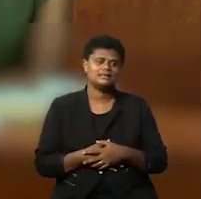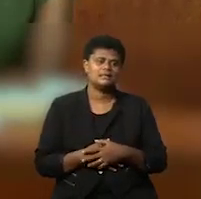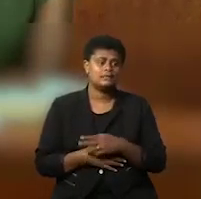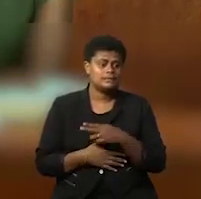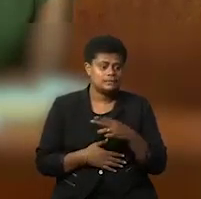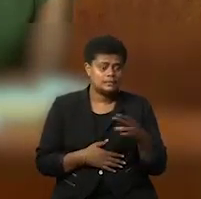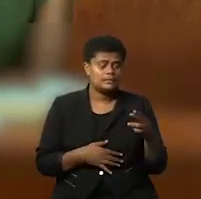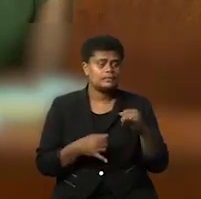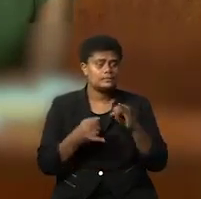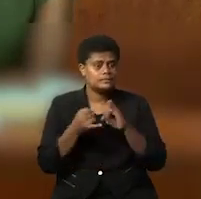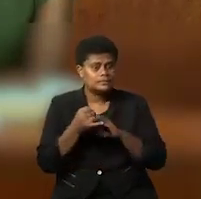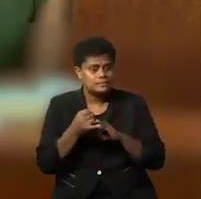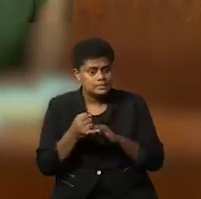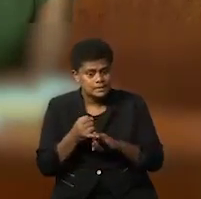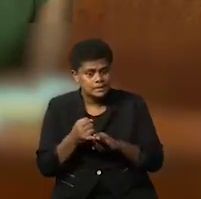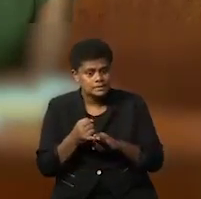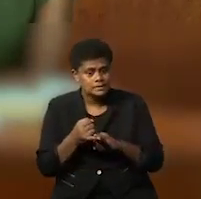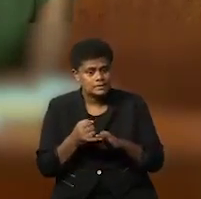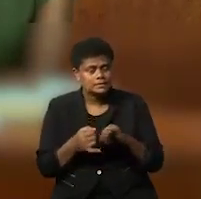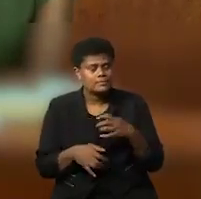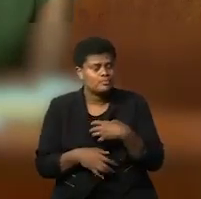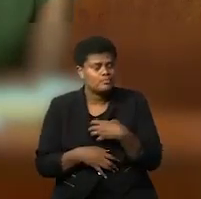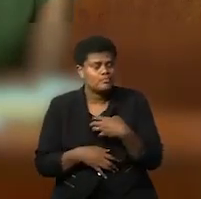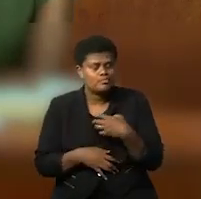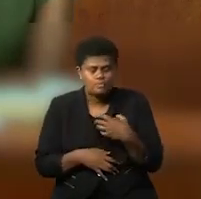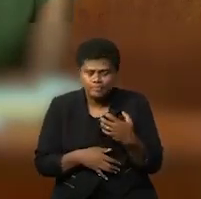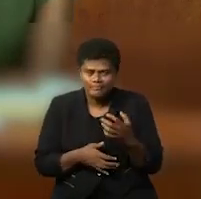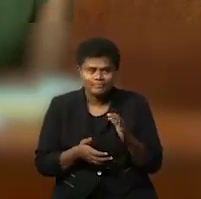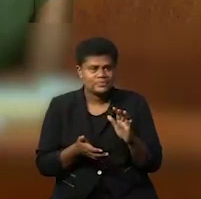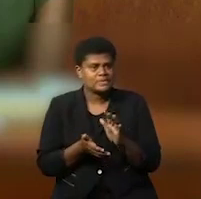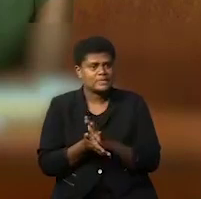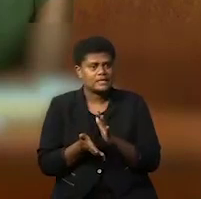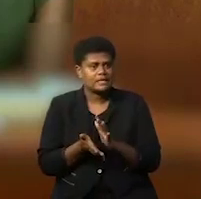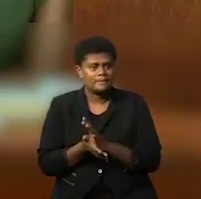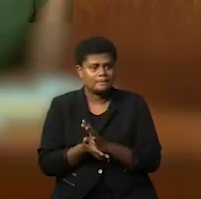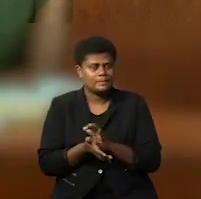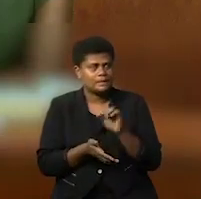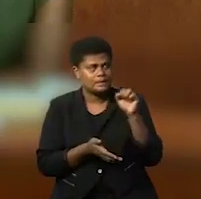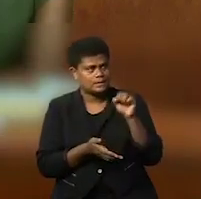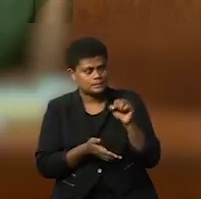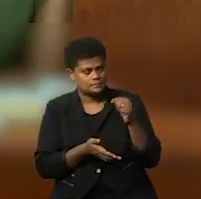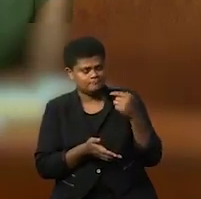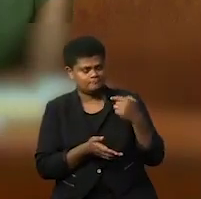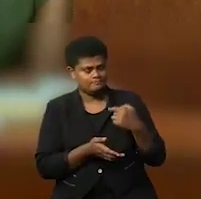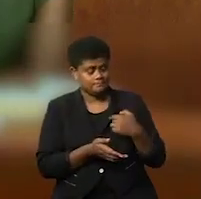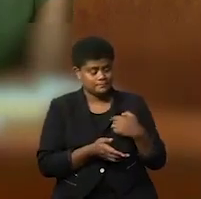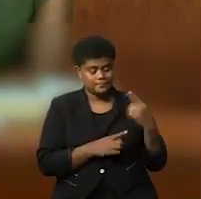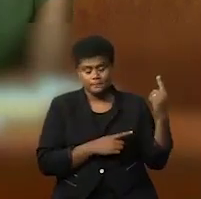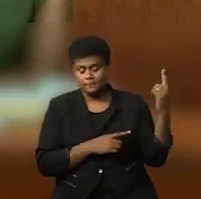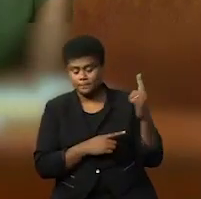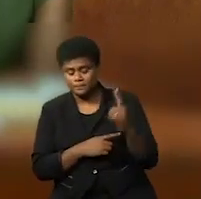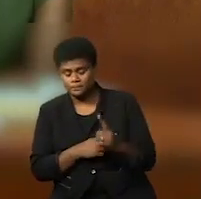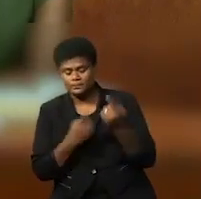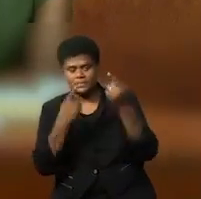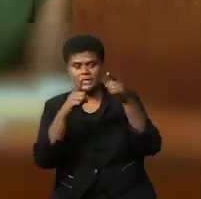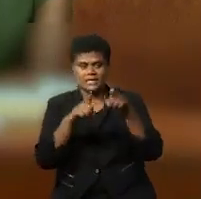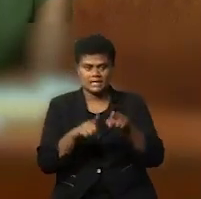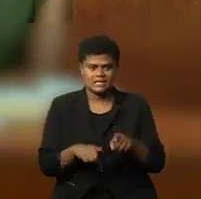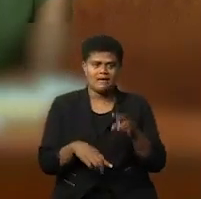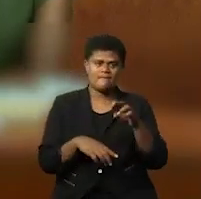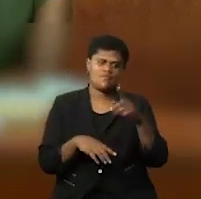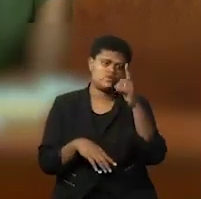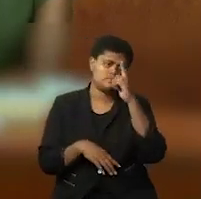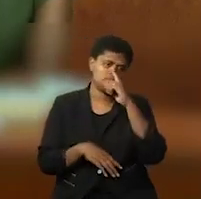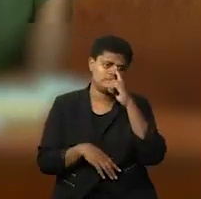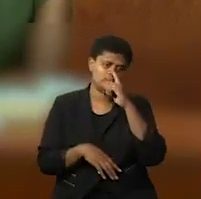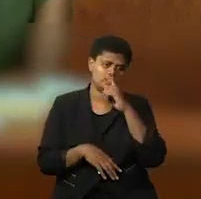more than willing to come and die for us. And guess what? It's the same one that was more than